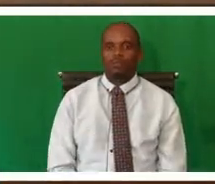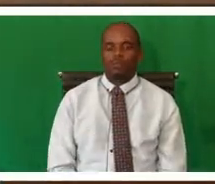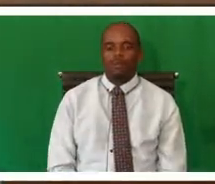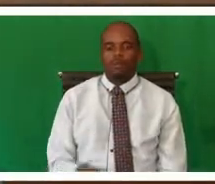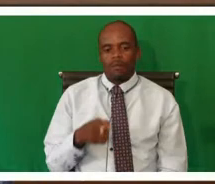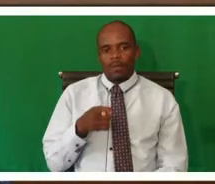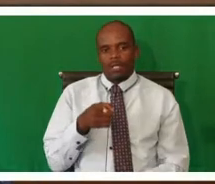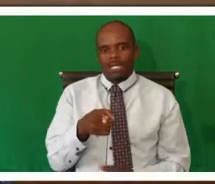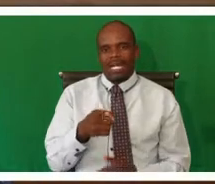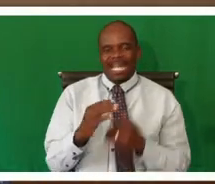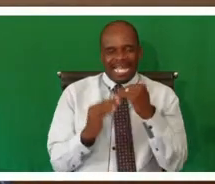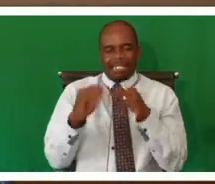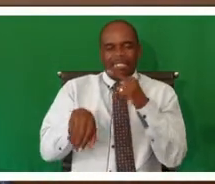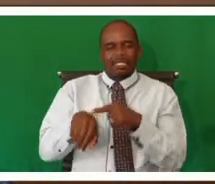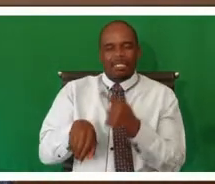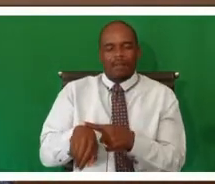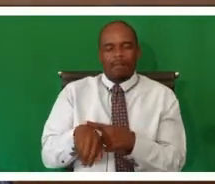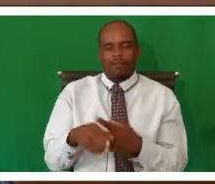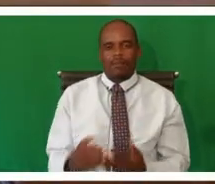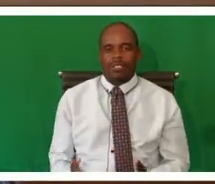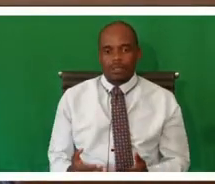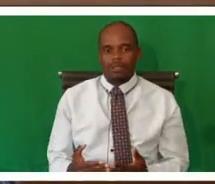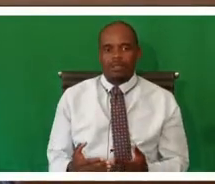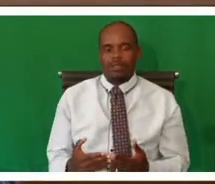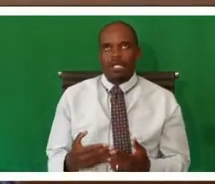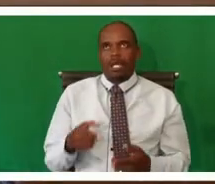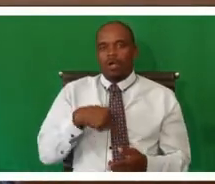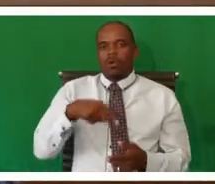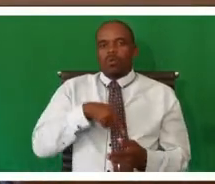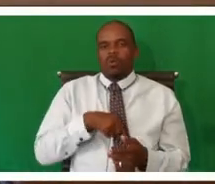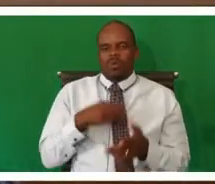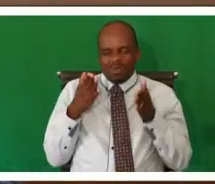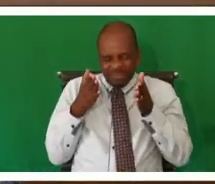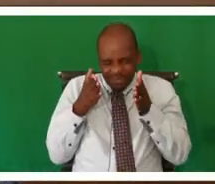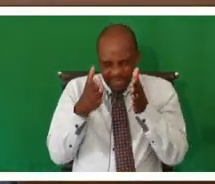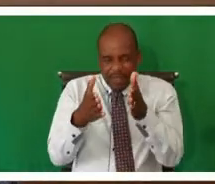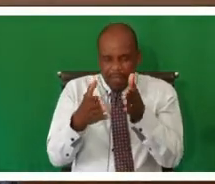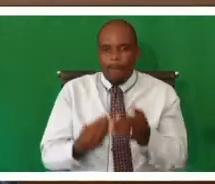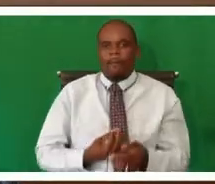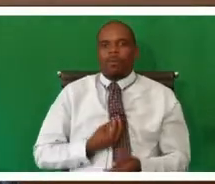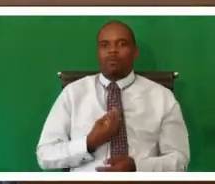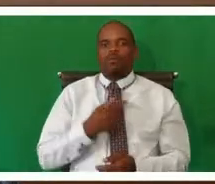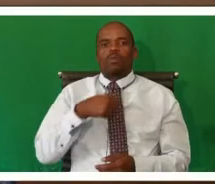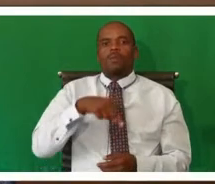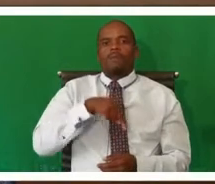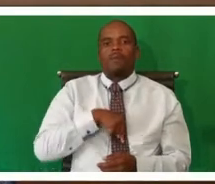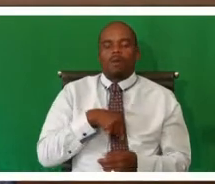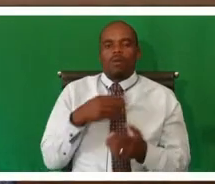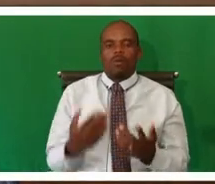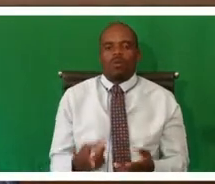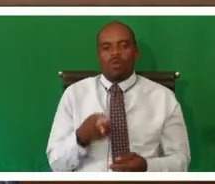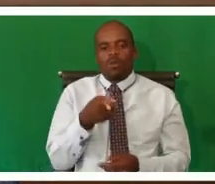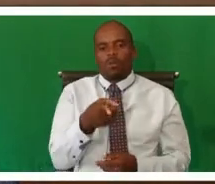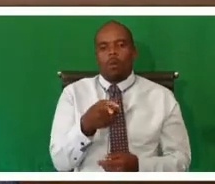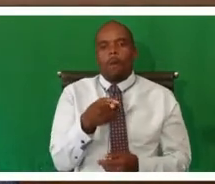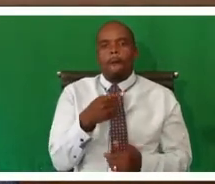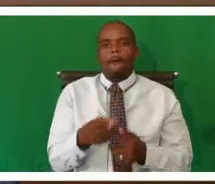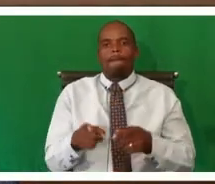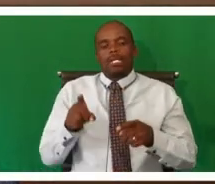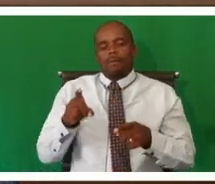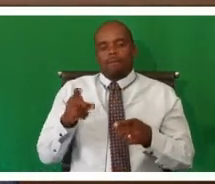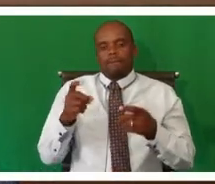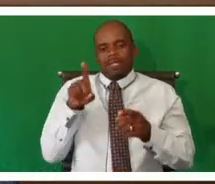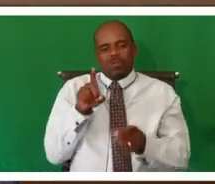In these trying times, we will channel our youth in a position where they are able to apply